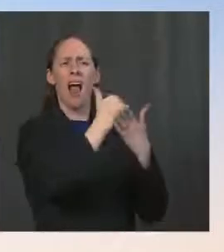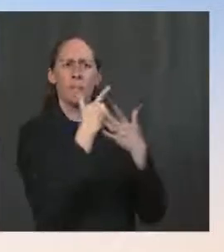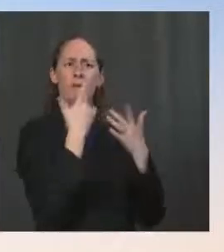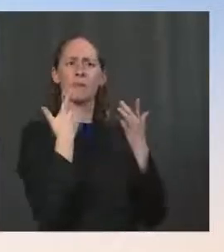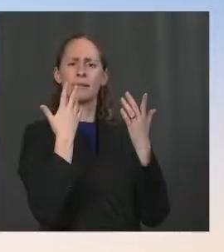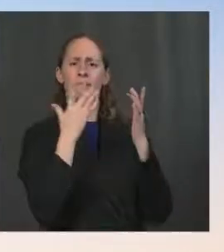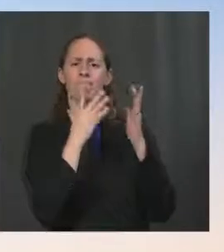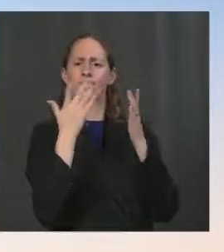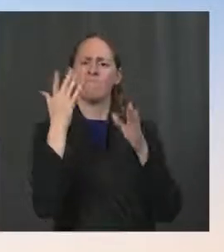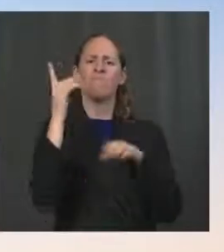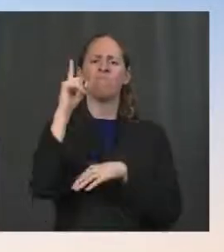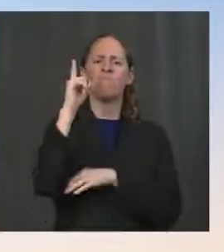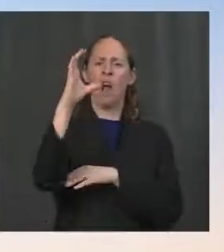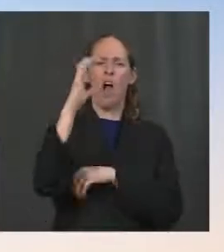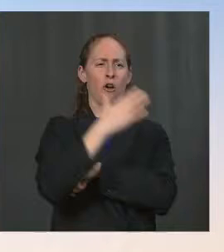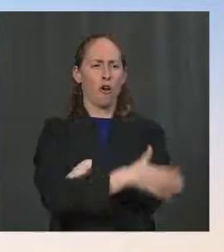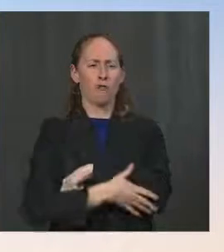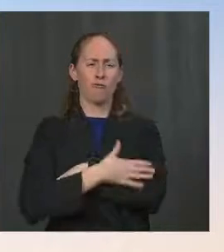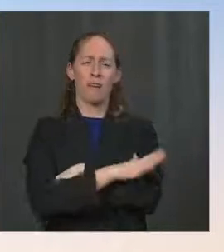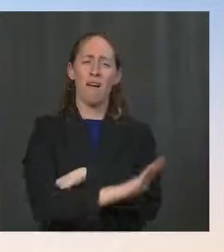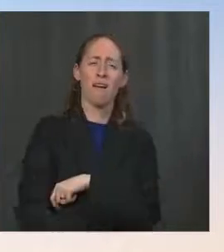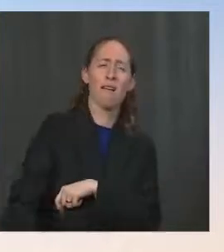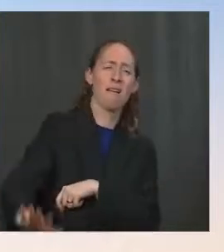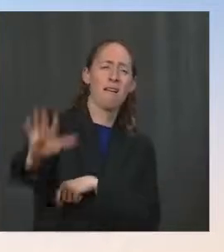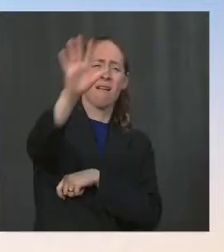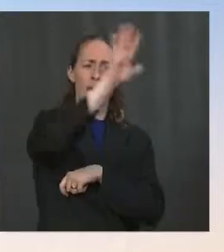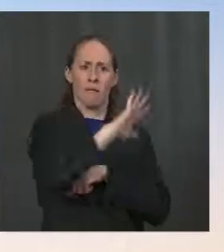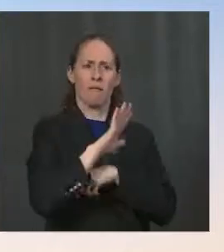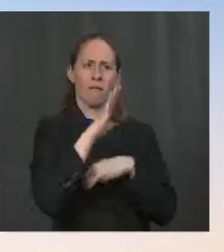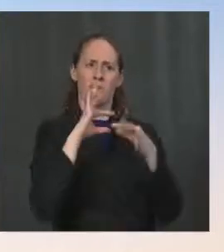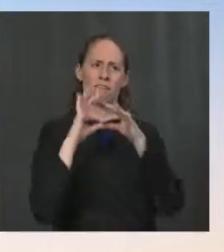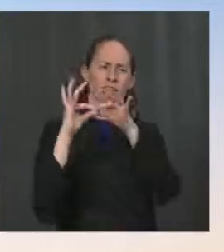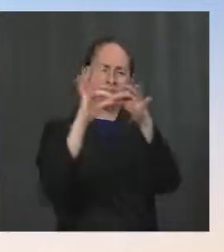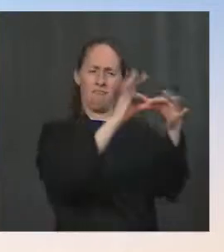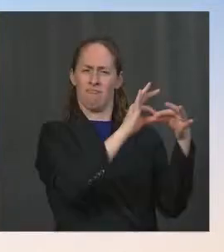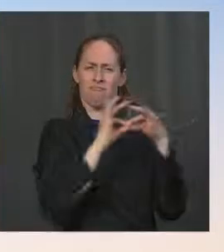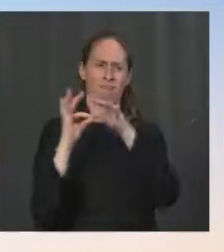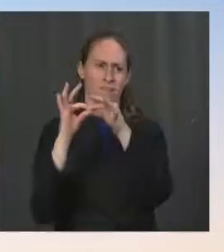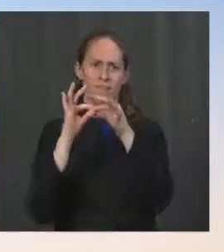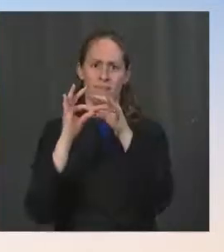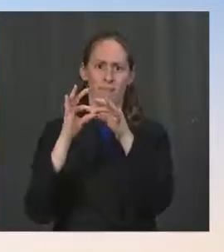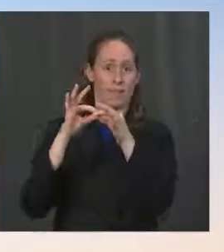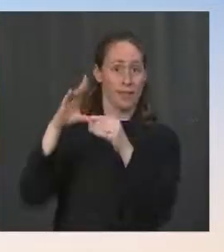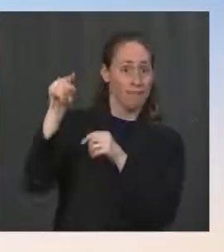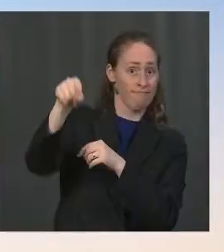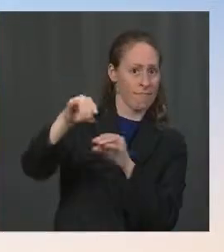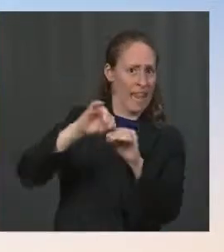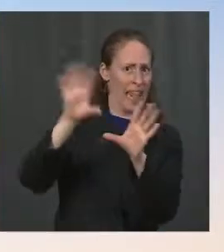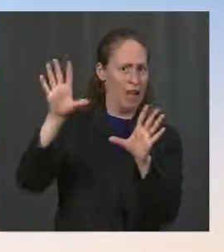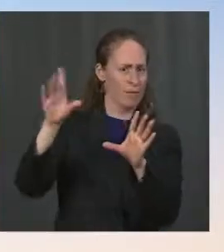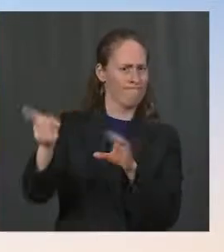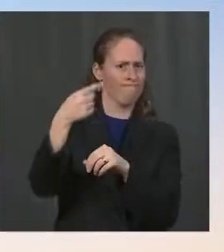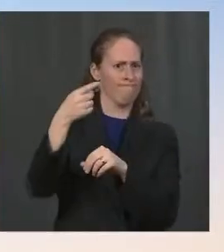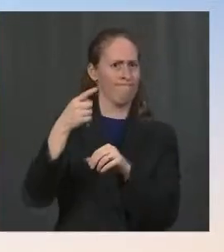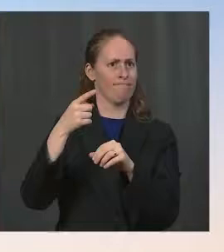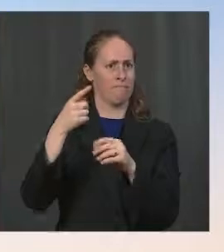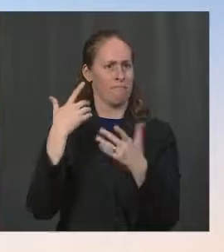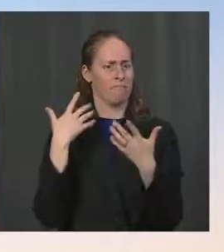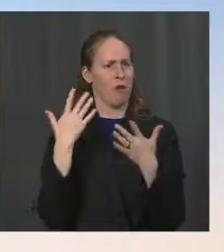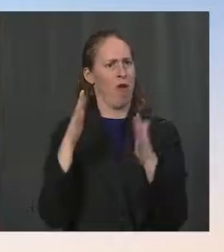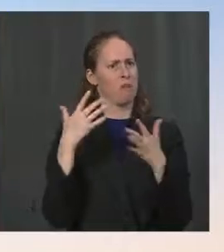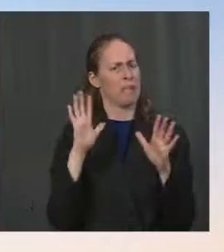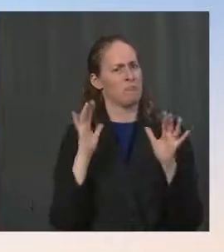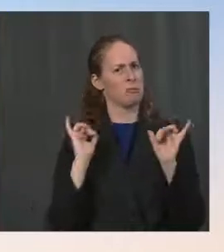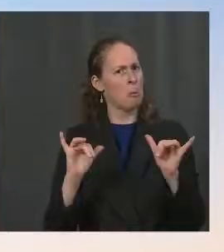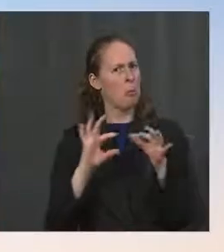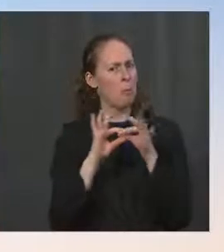world, making clear we are united in what we expect from the Taliban. So I would say that is evidence of us working closely together. Also,